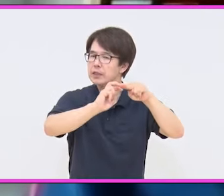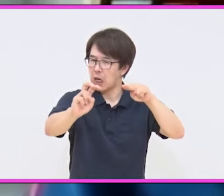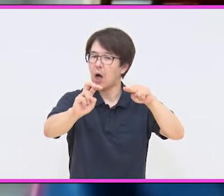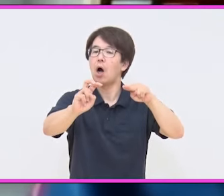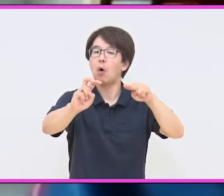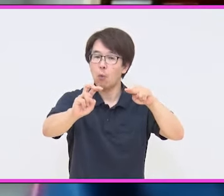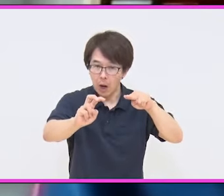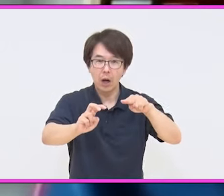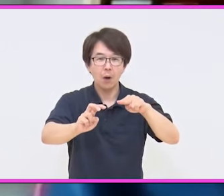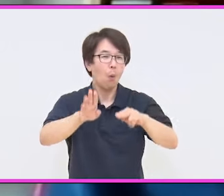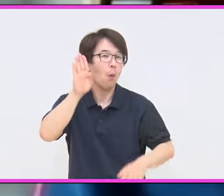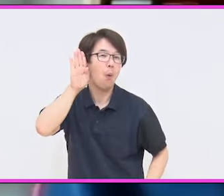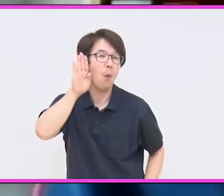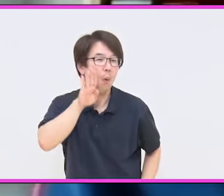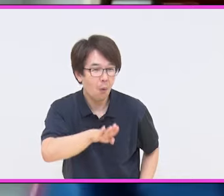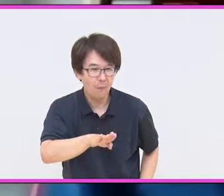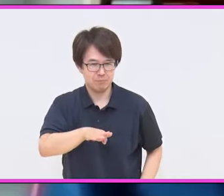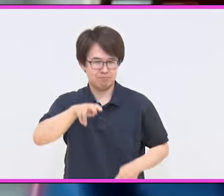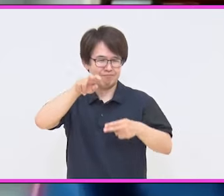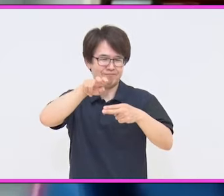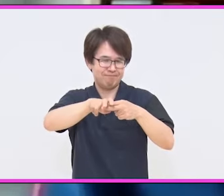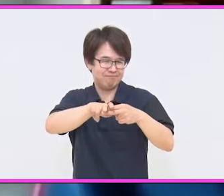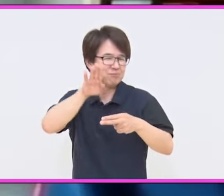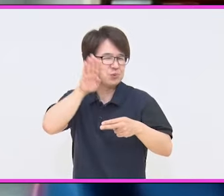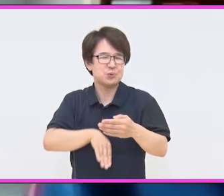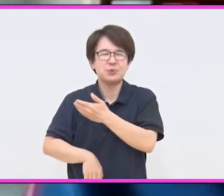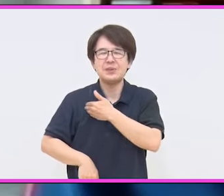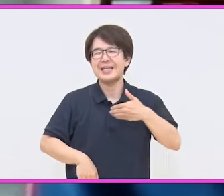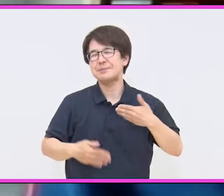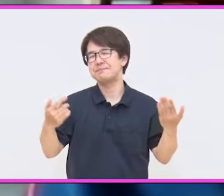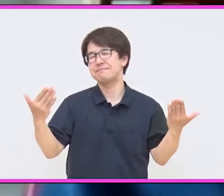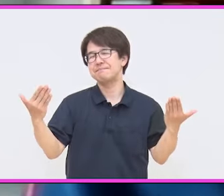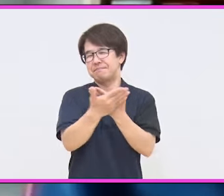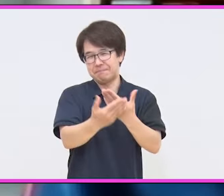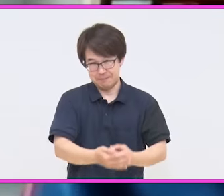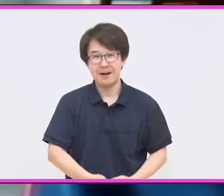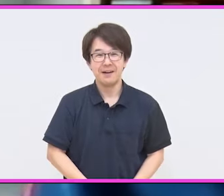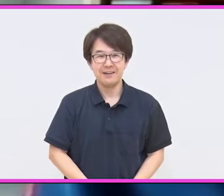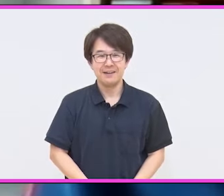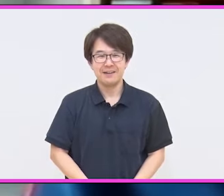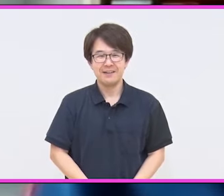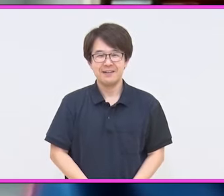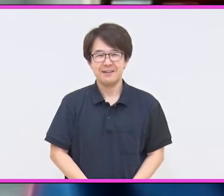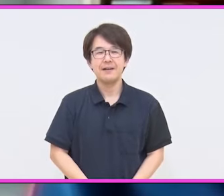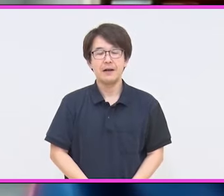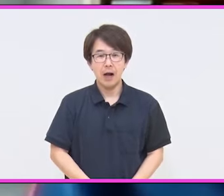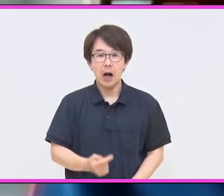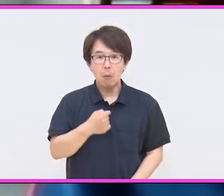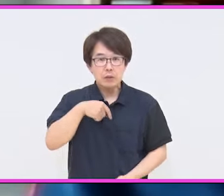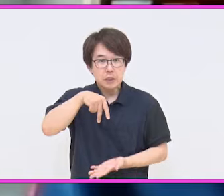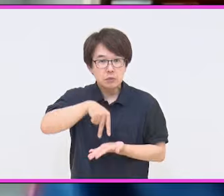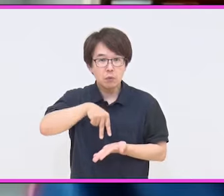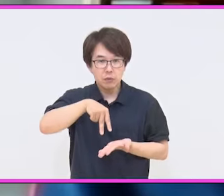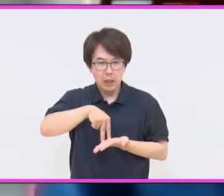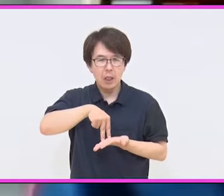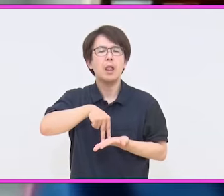Public transport, for instance, became easier. It was easier to get